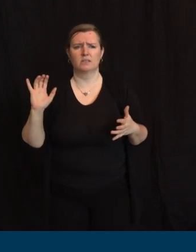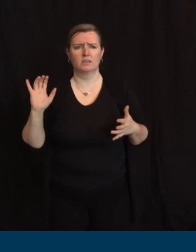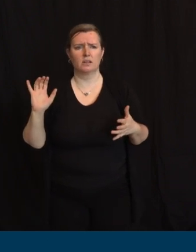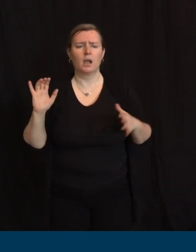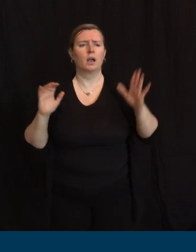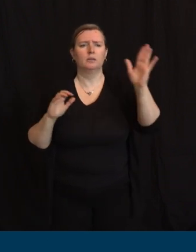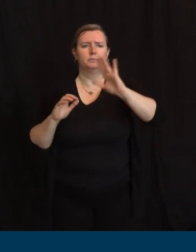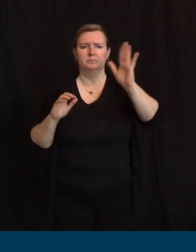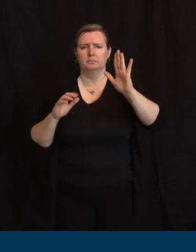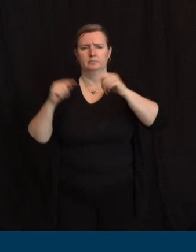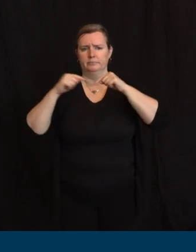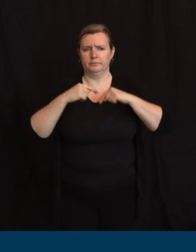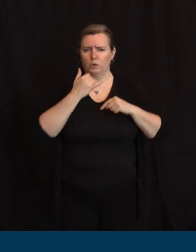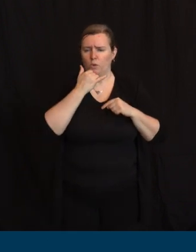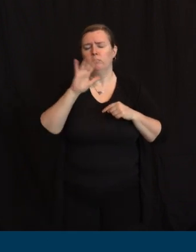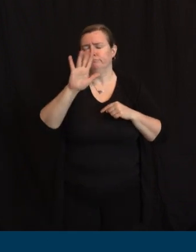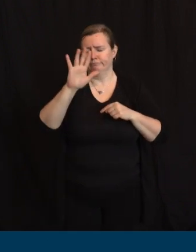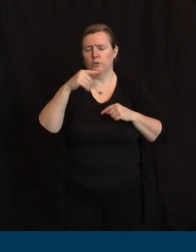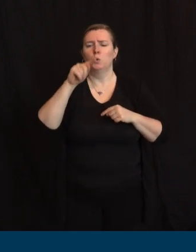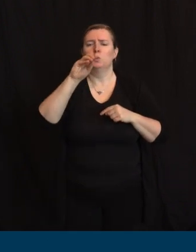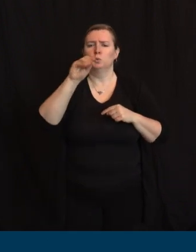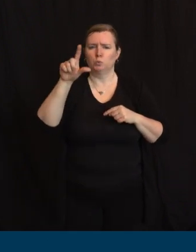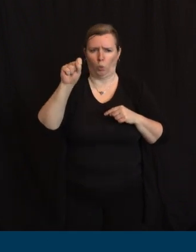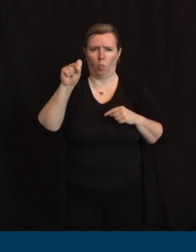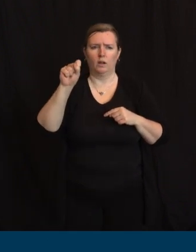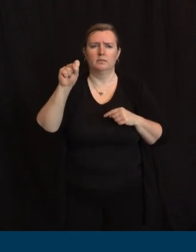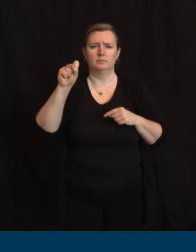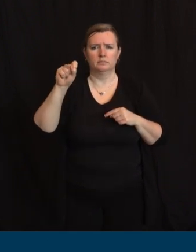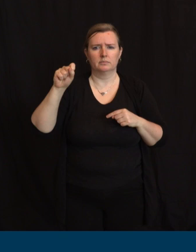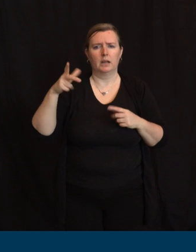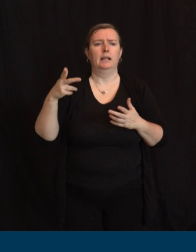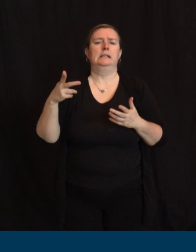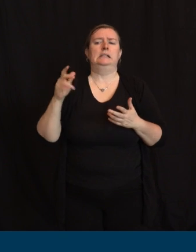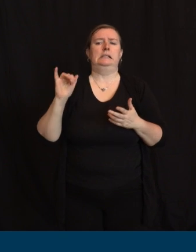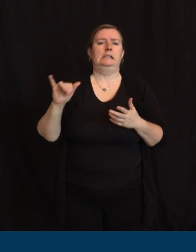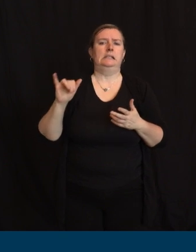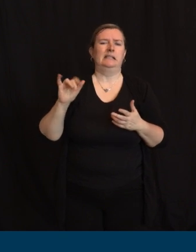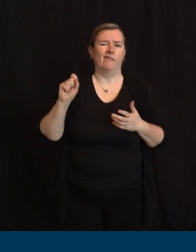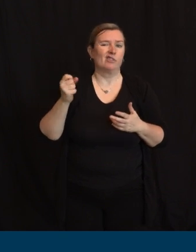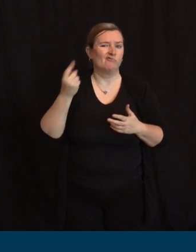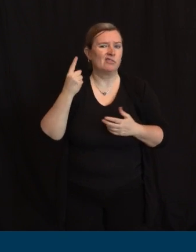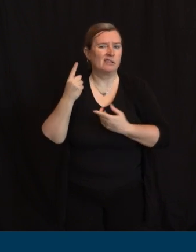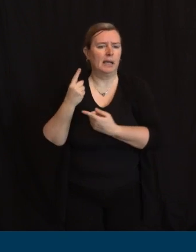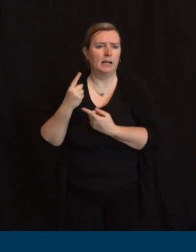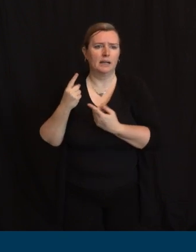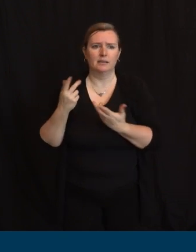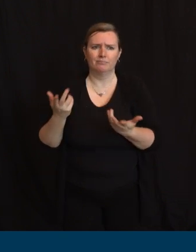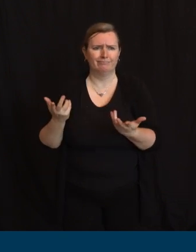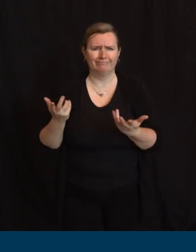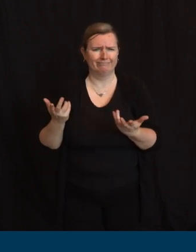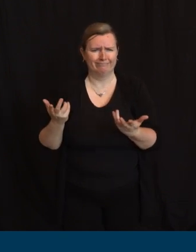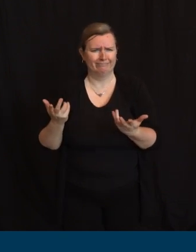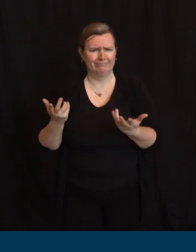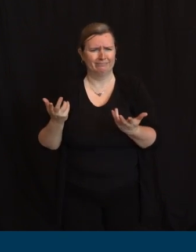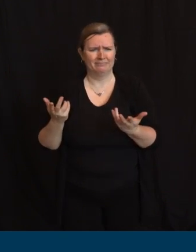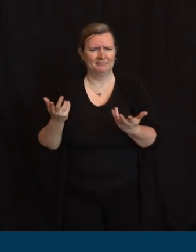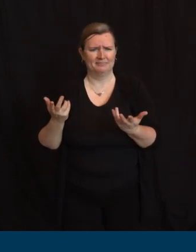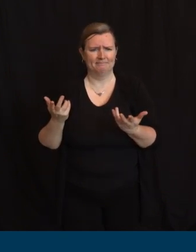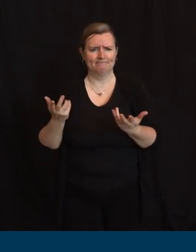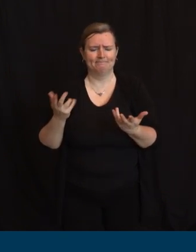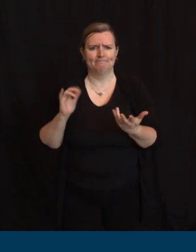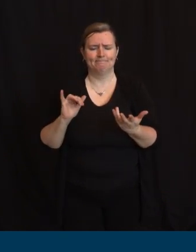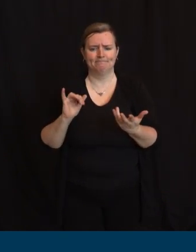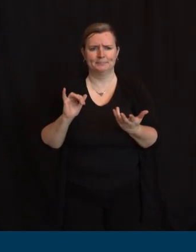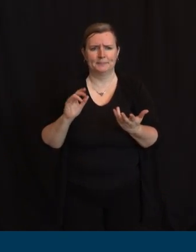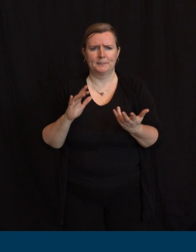environment in which we're in. So they can't congregate. They've got to do these by some virtual means. They've got to do